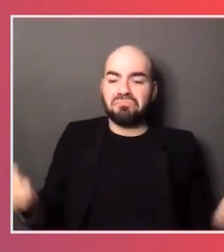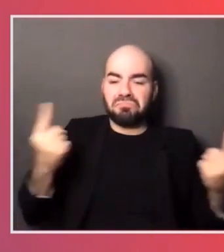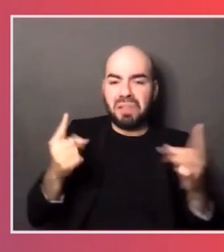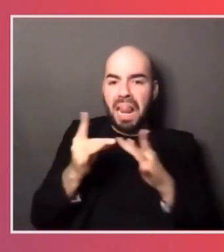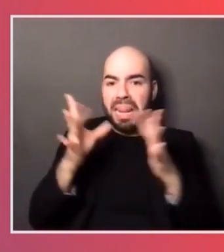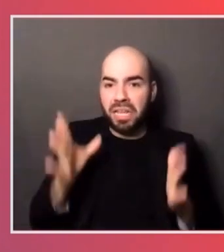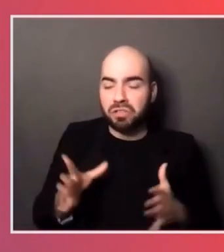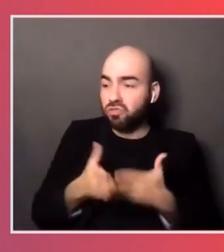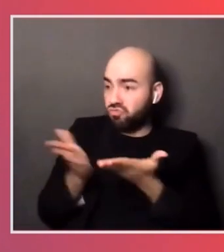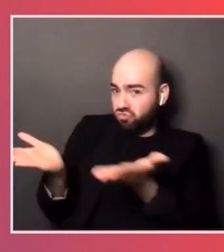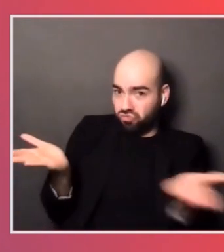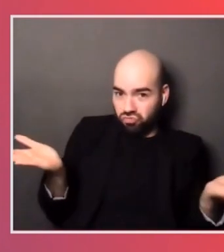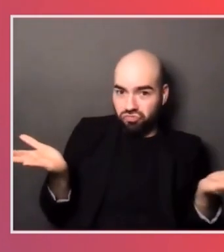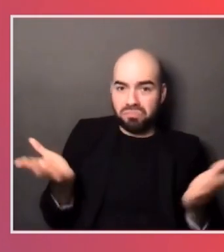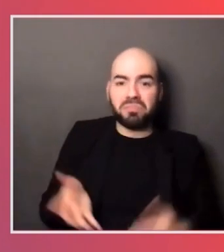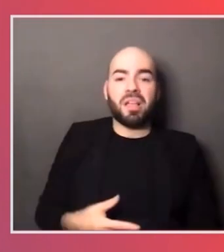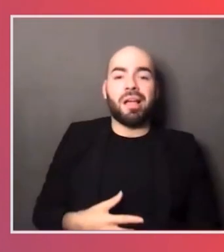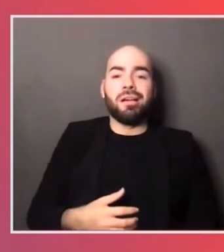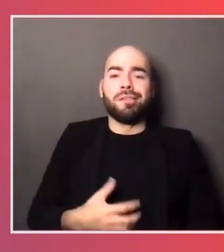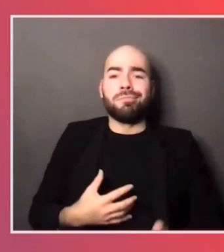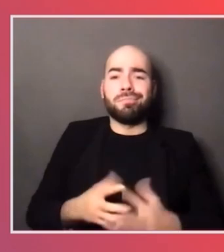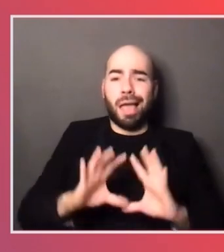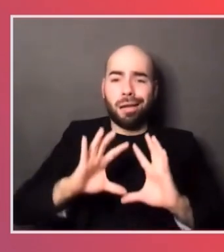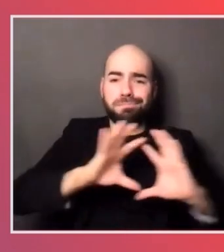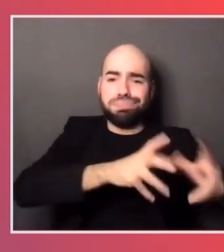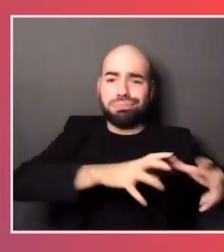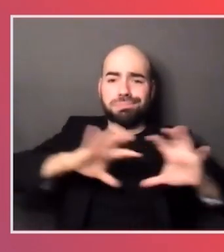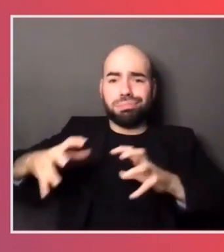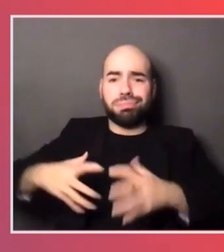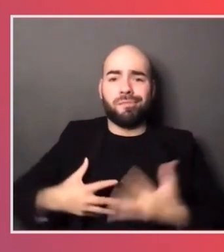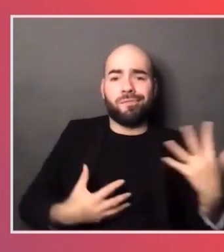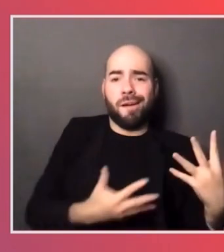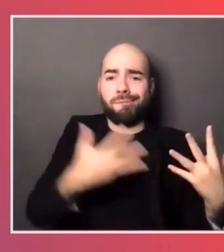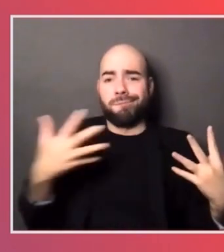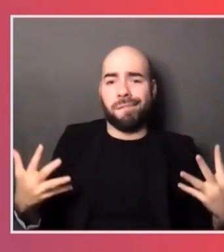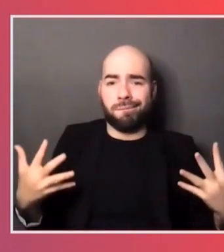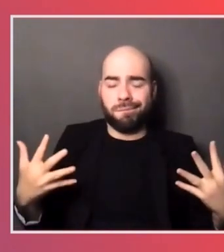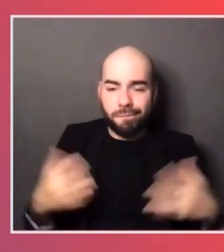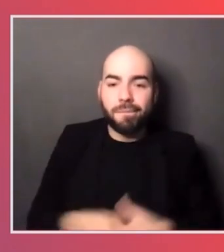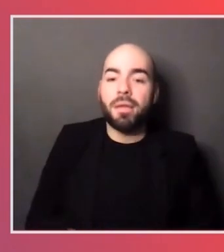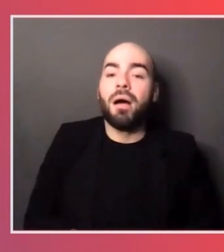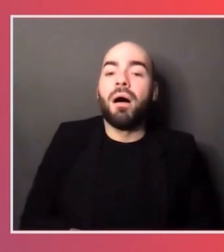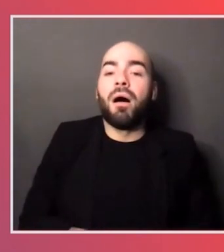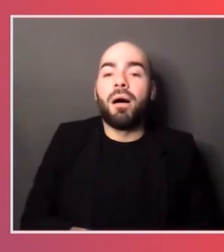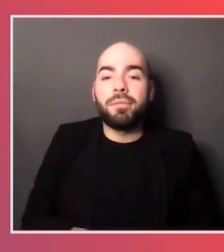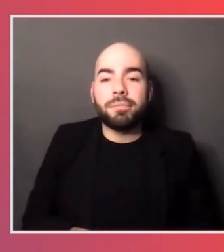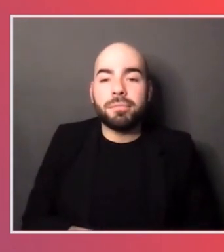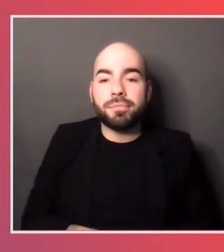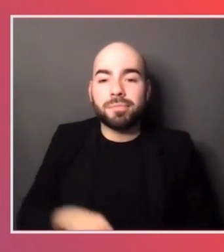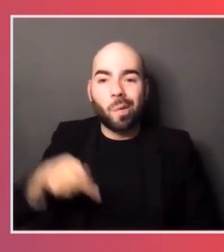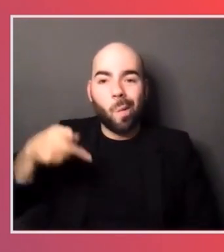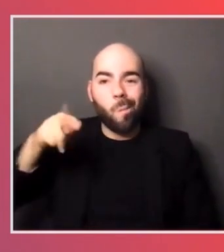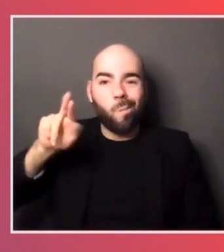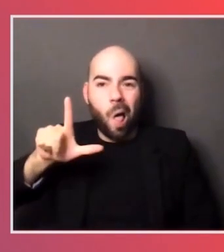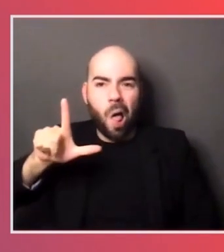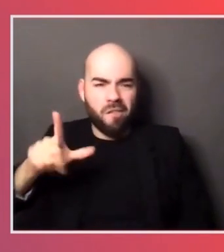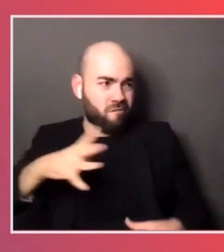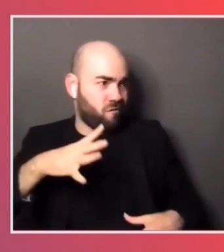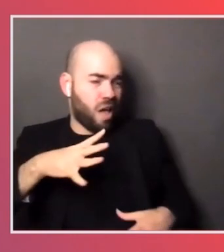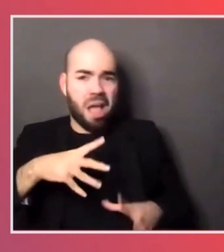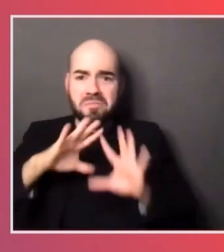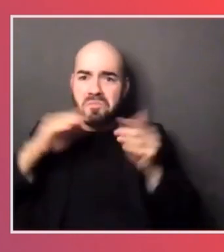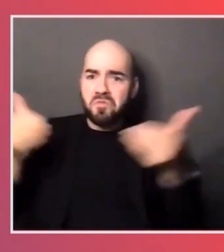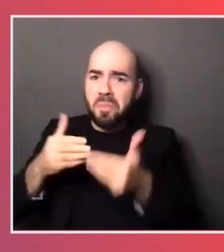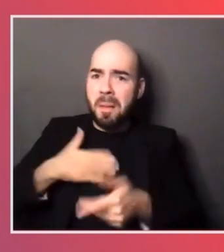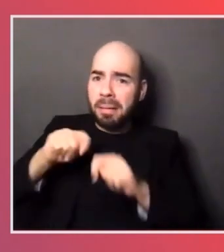Sure thing. Yes, well, I think I will introduce everyone on my team, Joe and Anthony Russo,